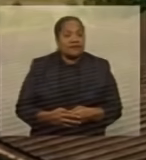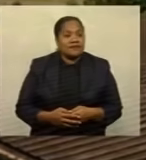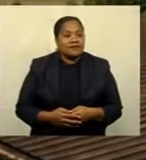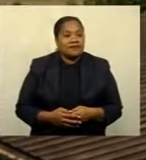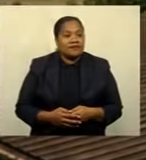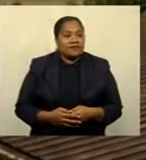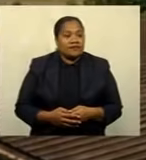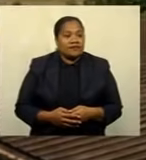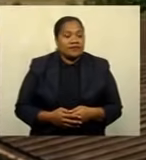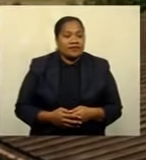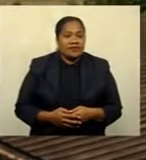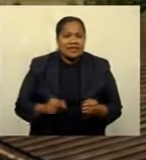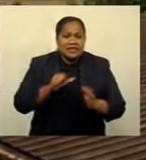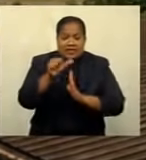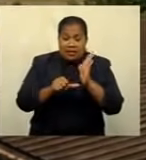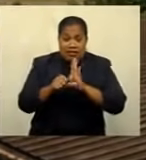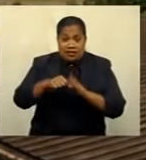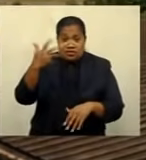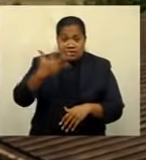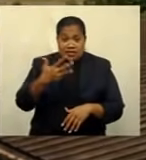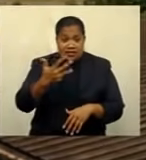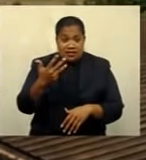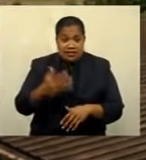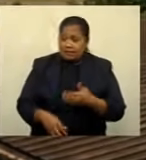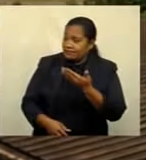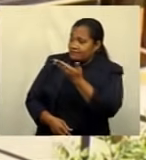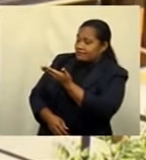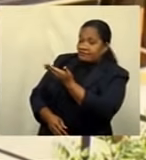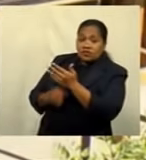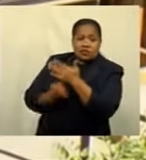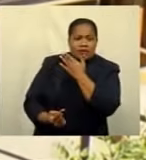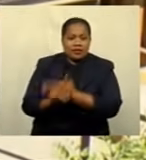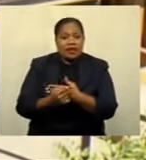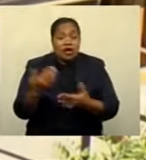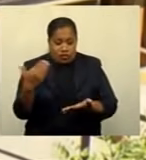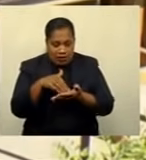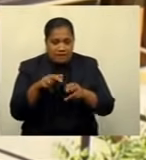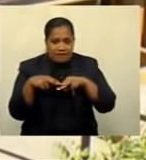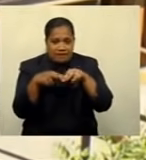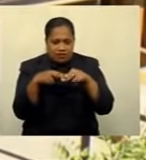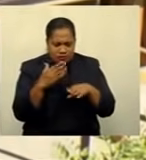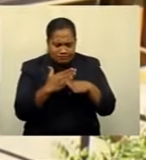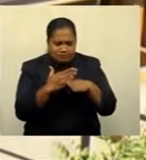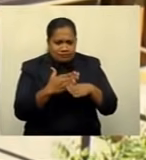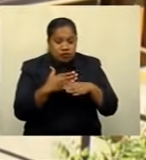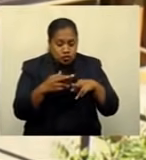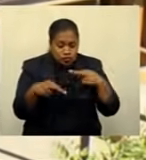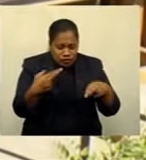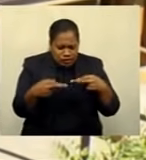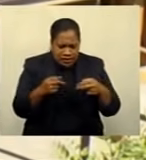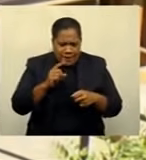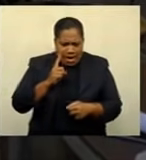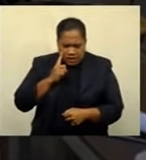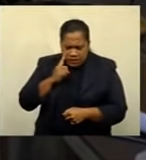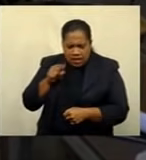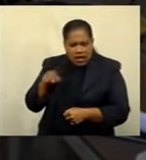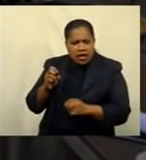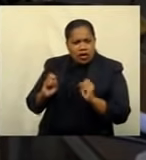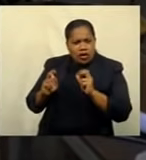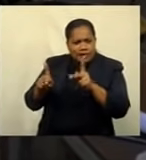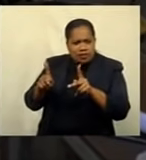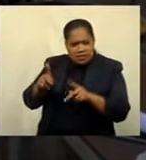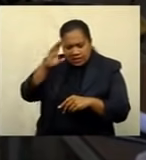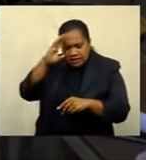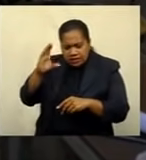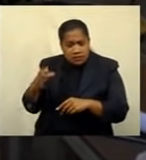At 19 years of age, Tariqul Islam arrived in Fiji to work at a restaurant, but after seeing the opportunities the country